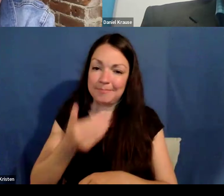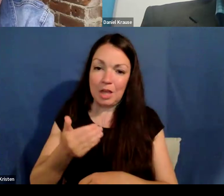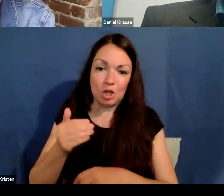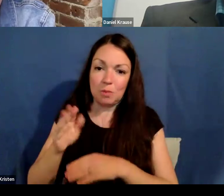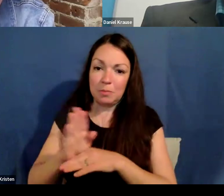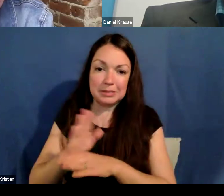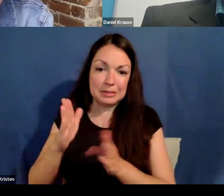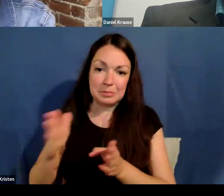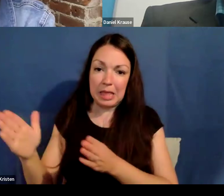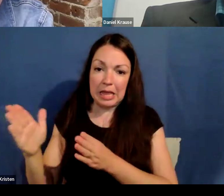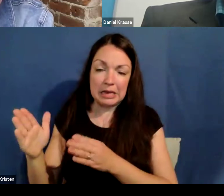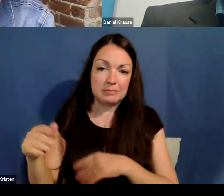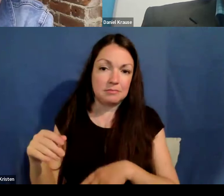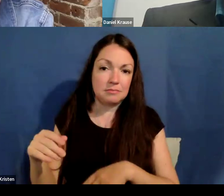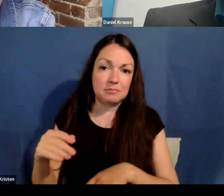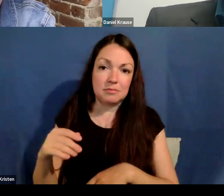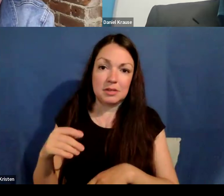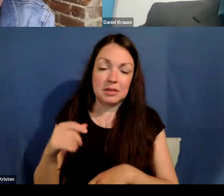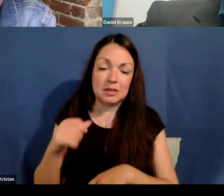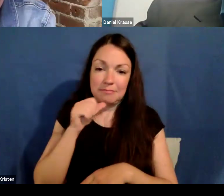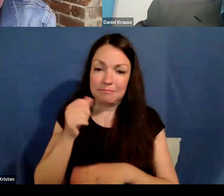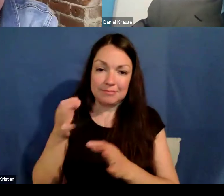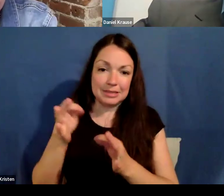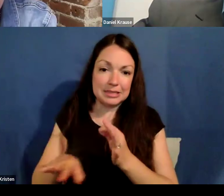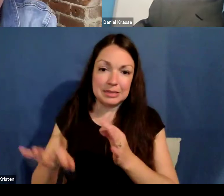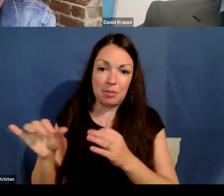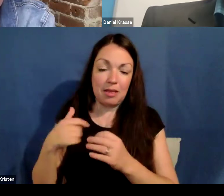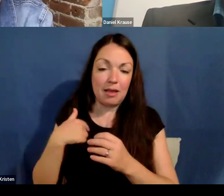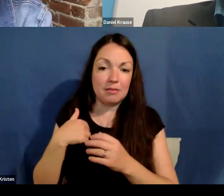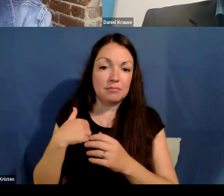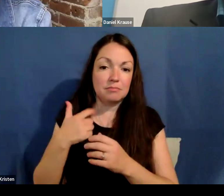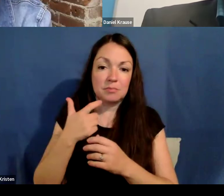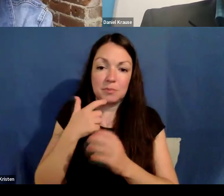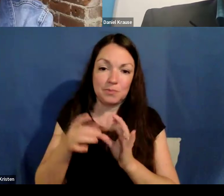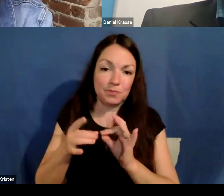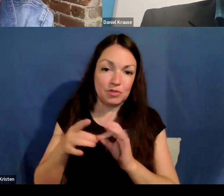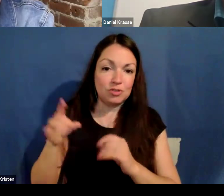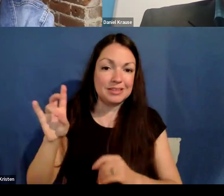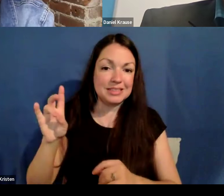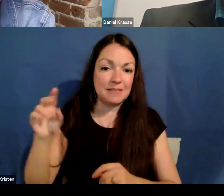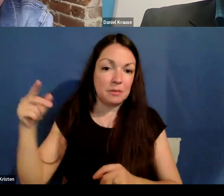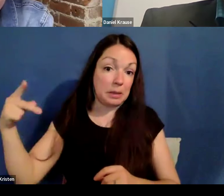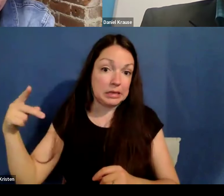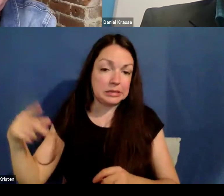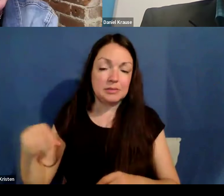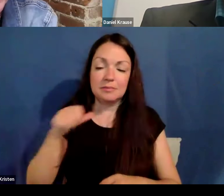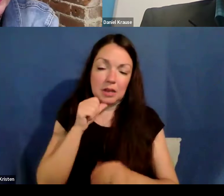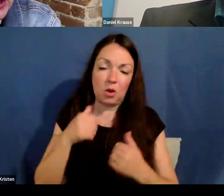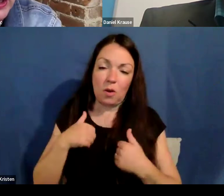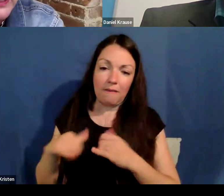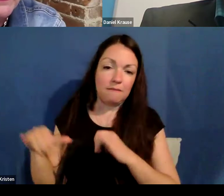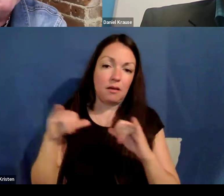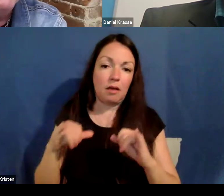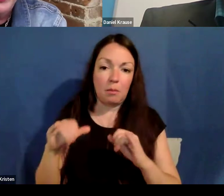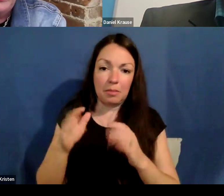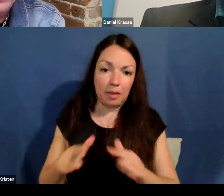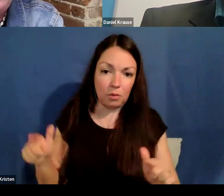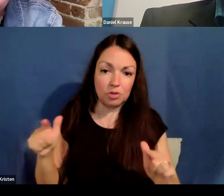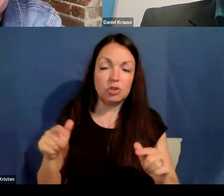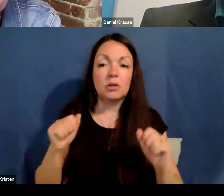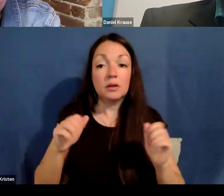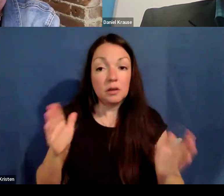have something as simple as what I presented as the 7 Ps. They don't have a common language. So you could encourage them to